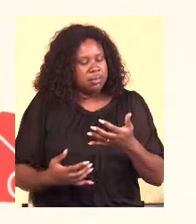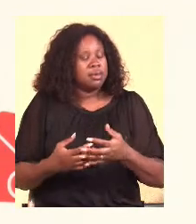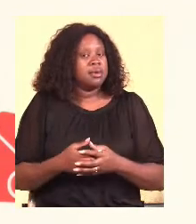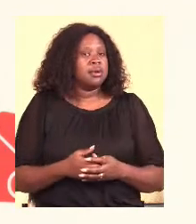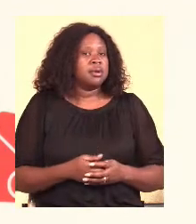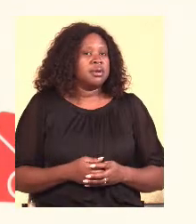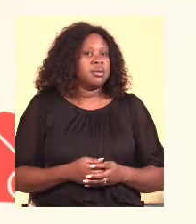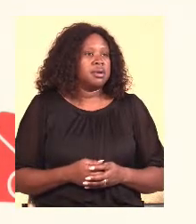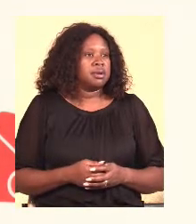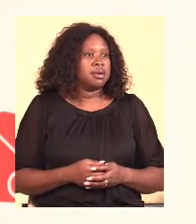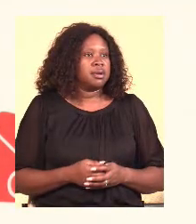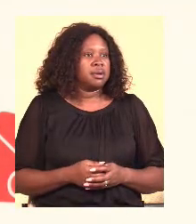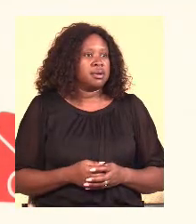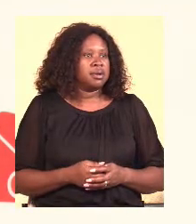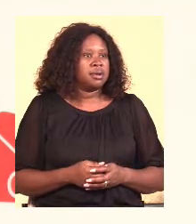speak,